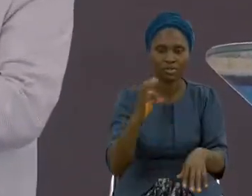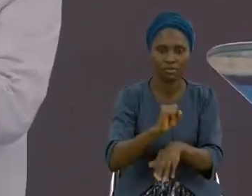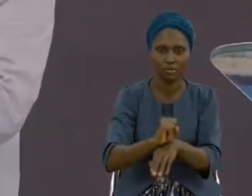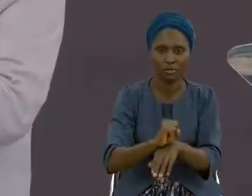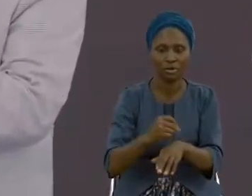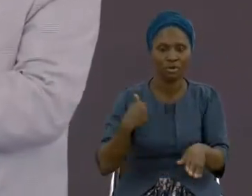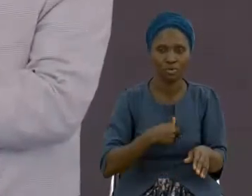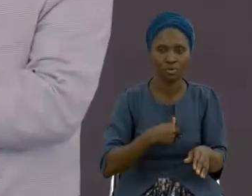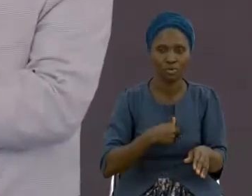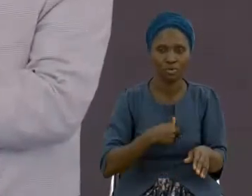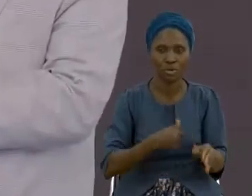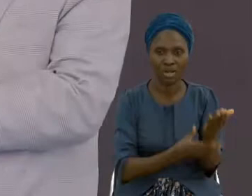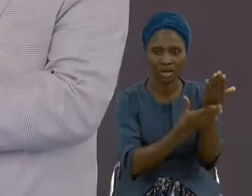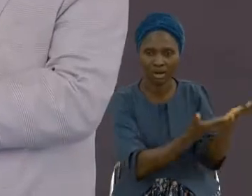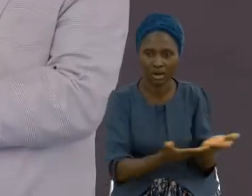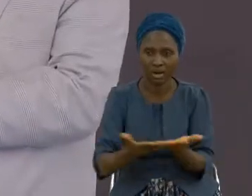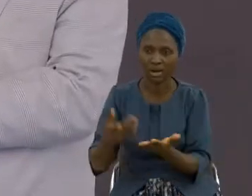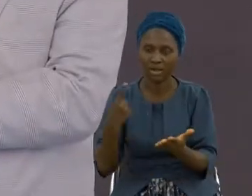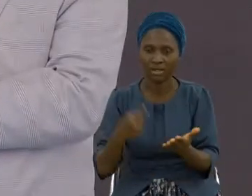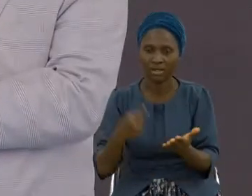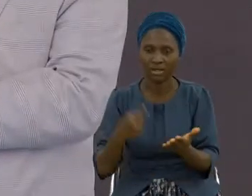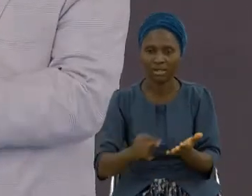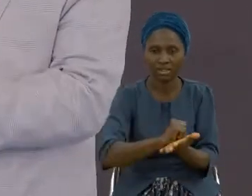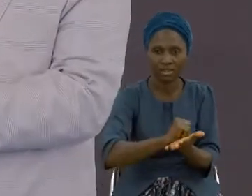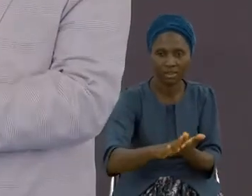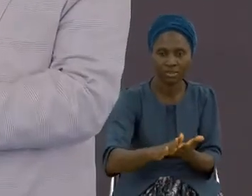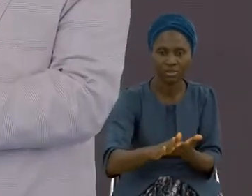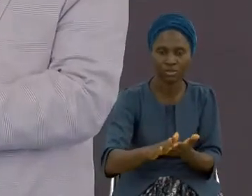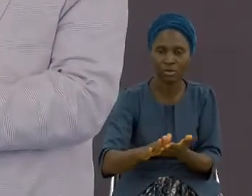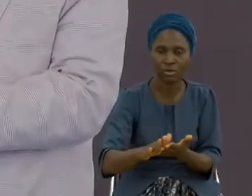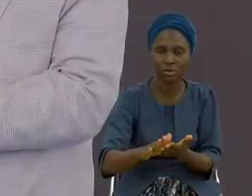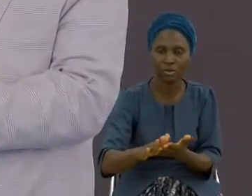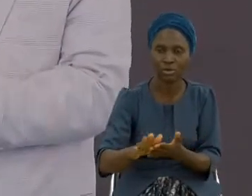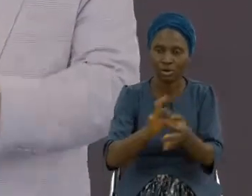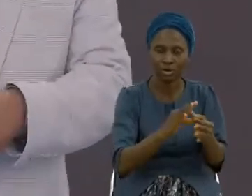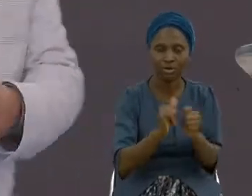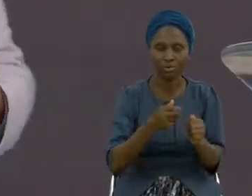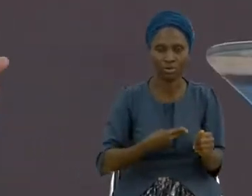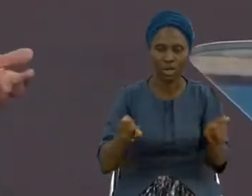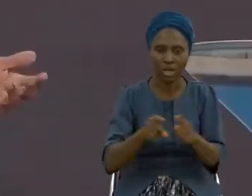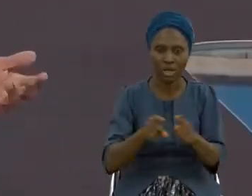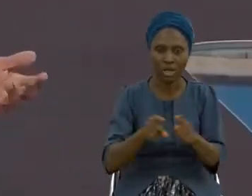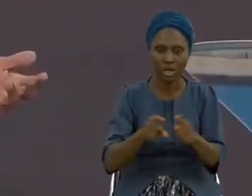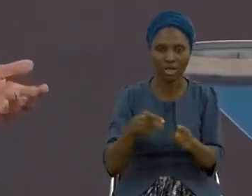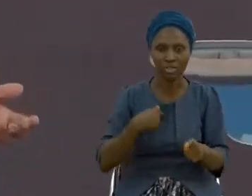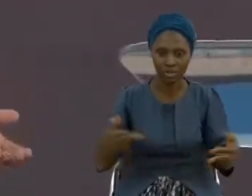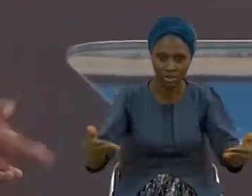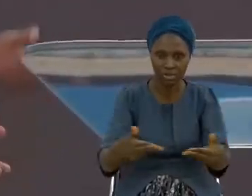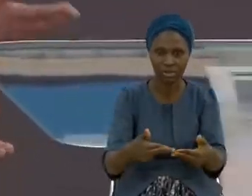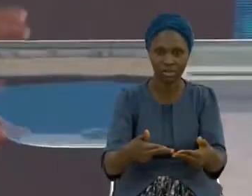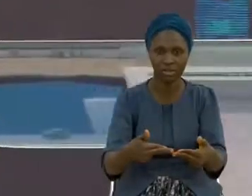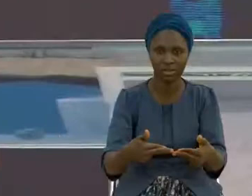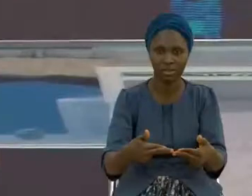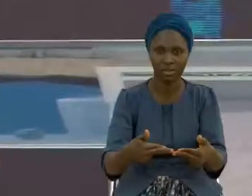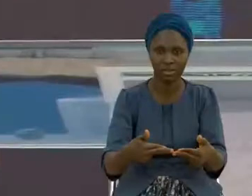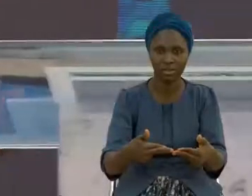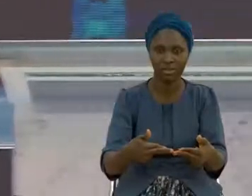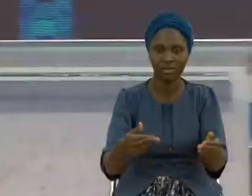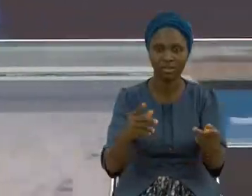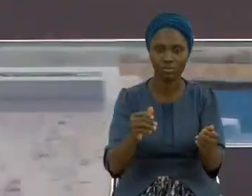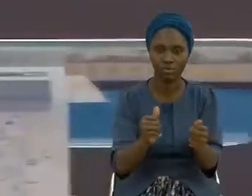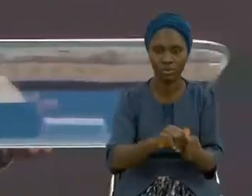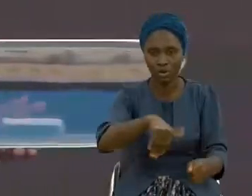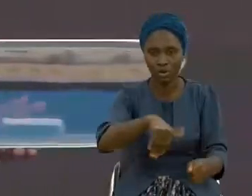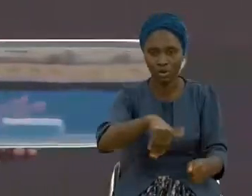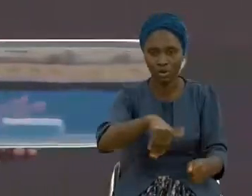deal as we're relates to other co-workers and will relate to other troubles in